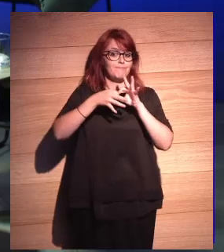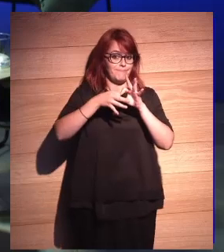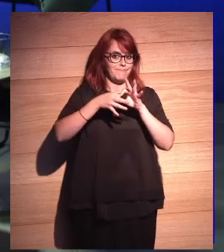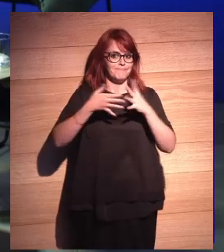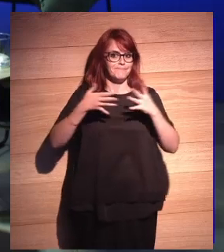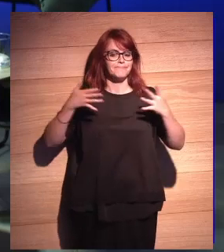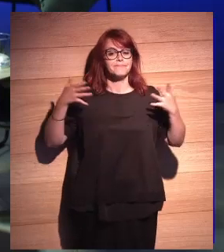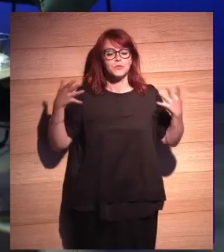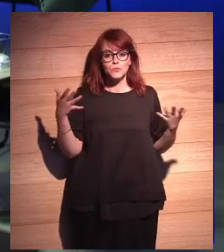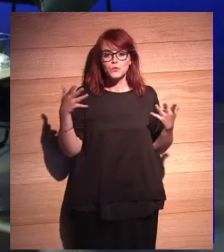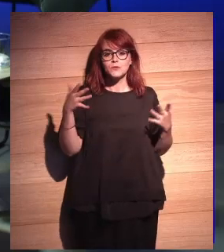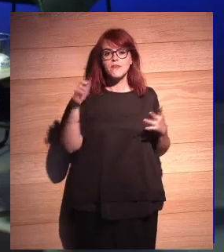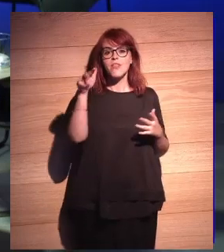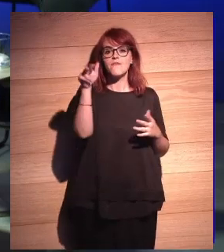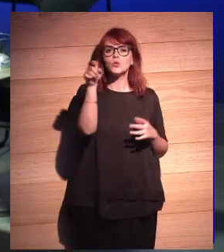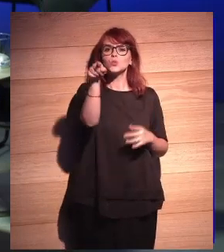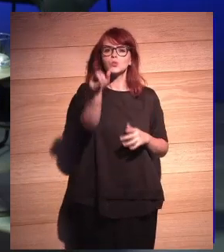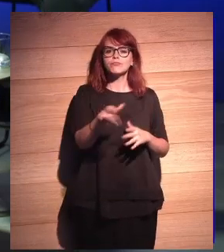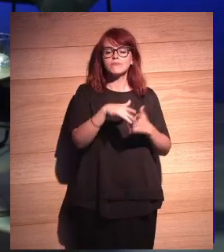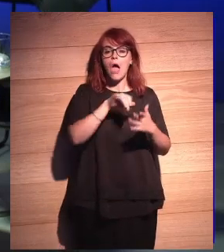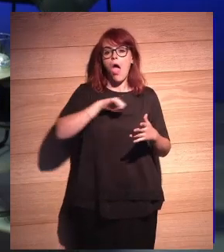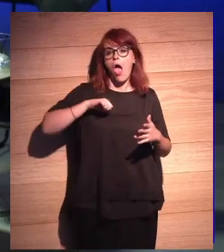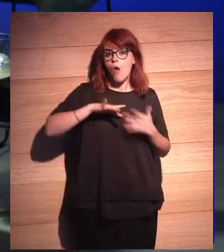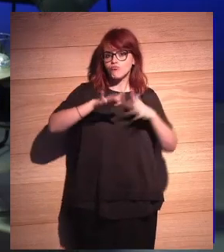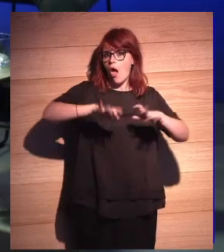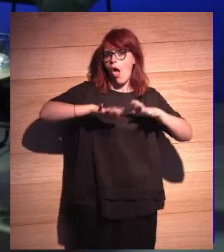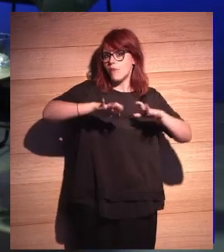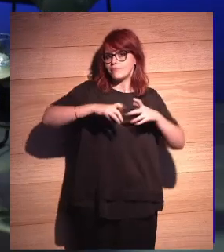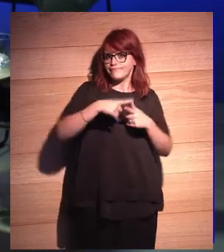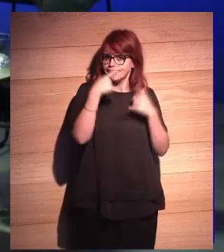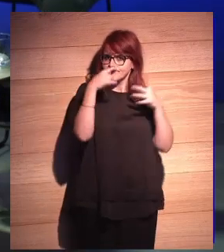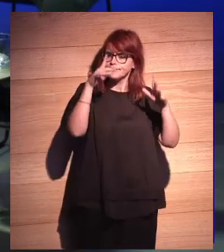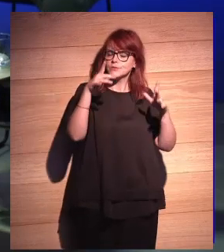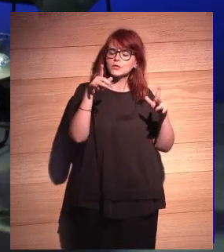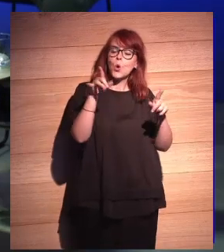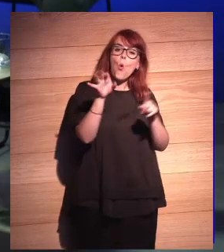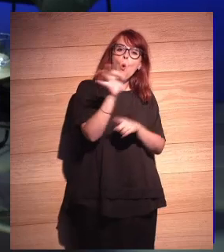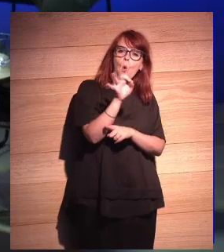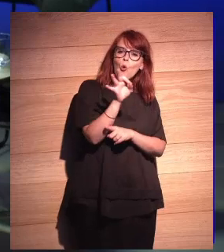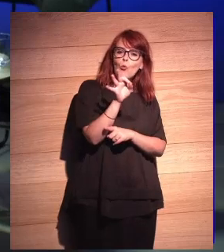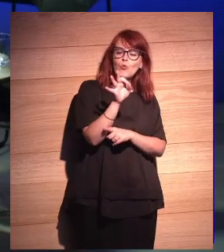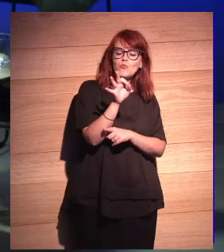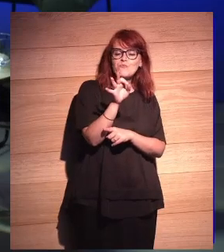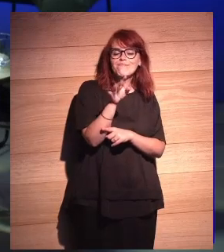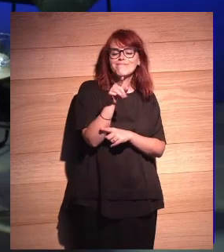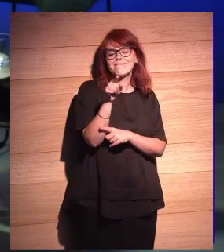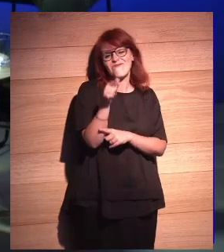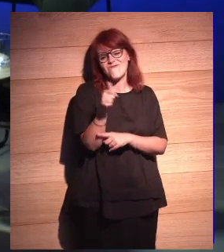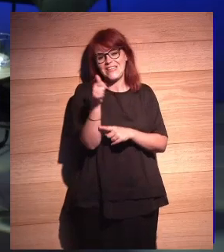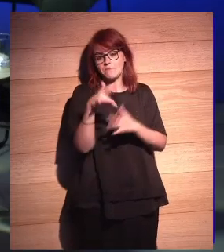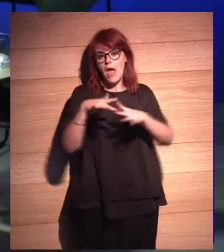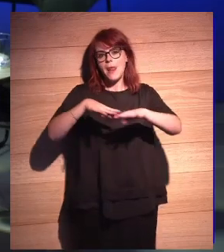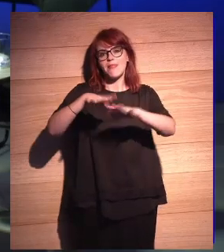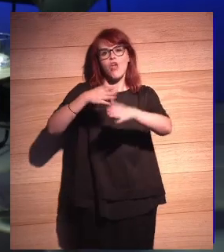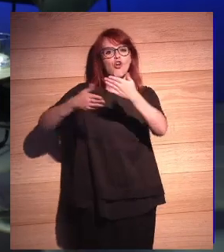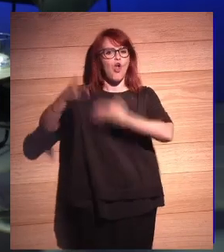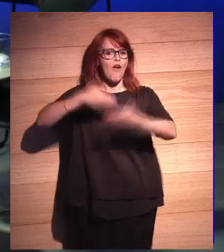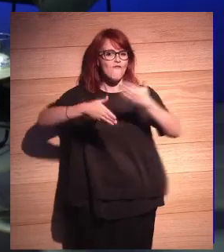to manage all these different technologies that they need to handle to create in these new formats. What has been